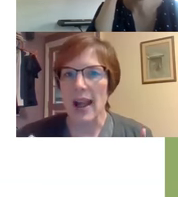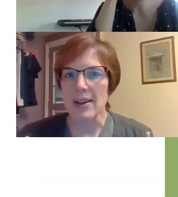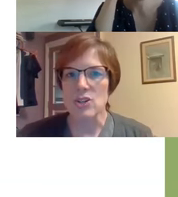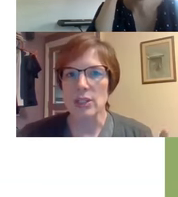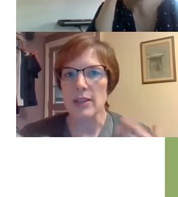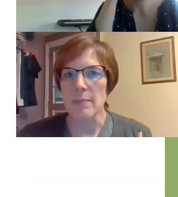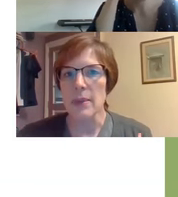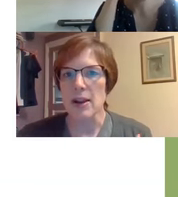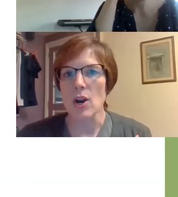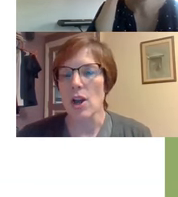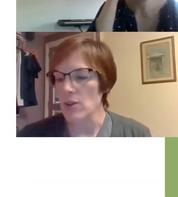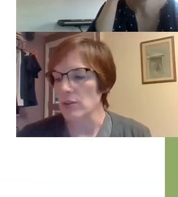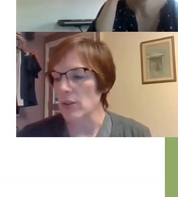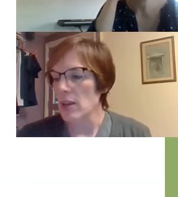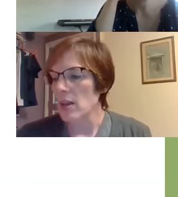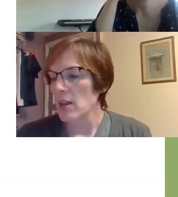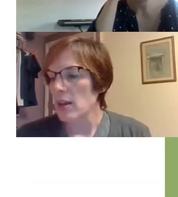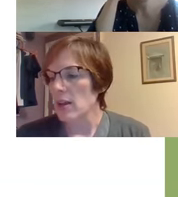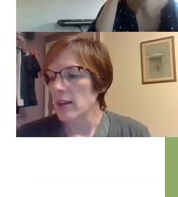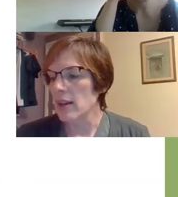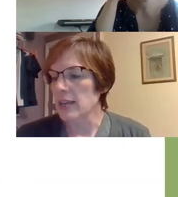we actually can make our own